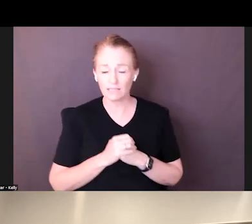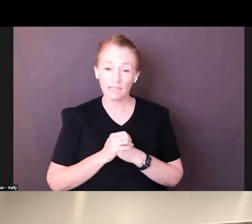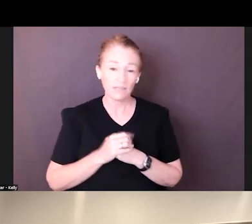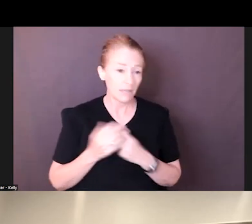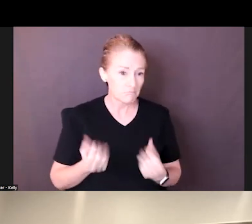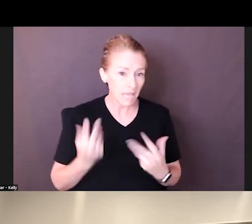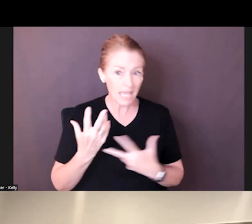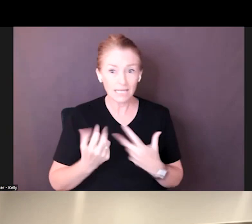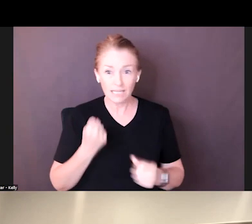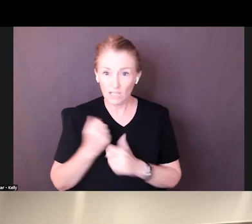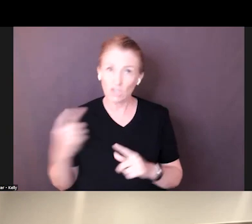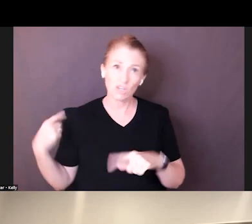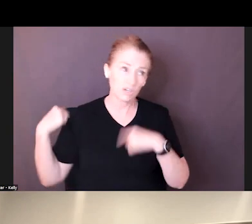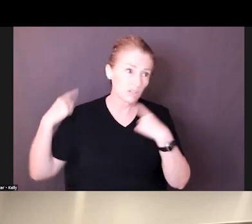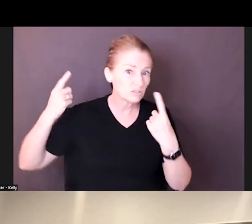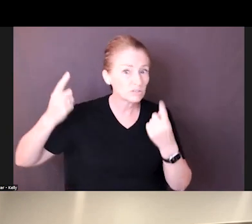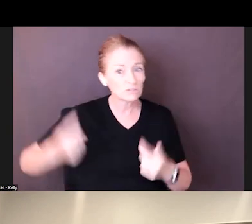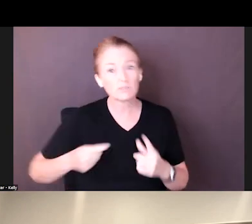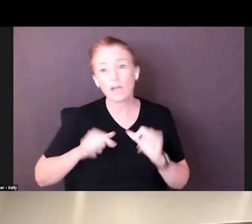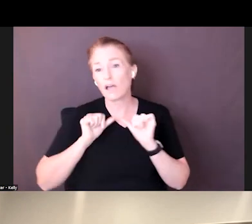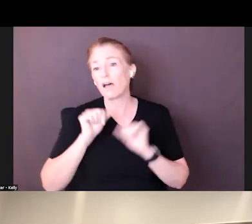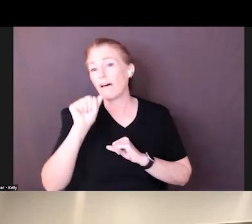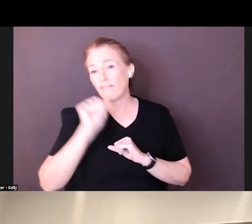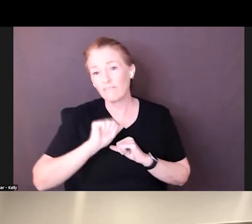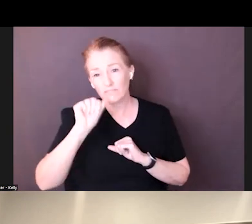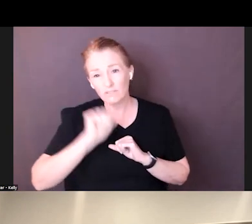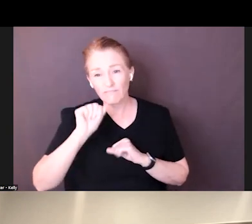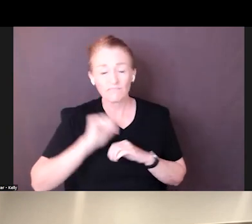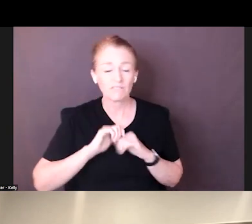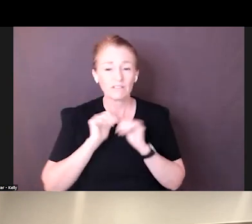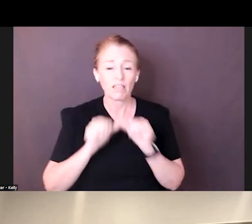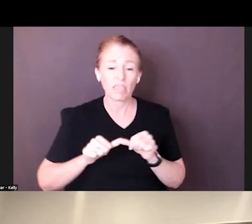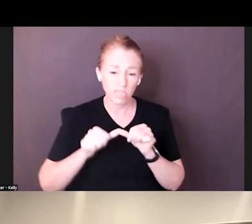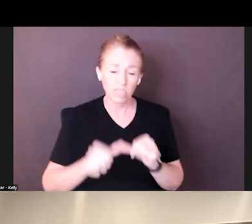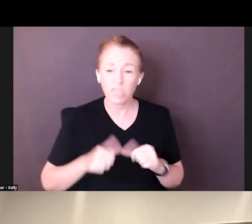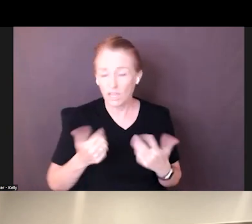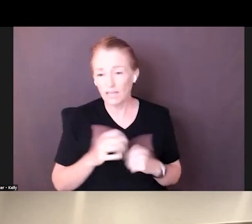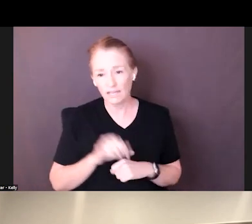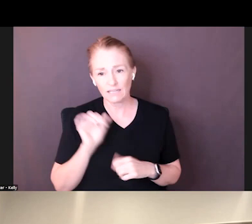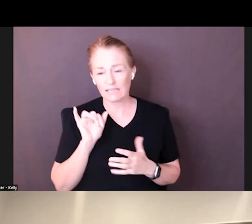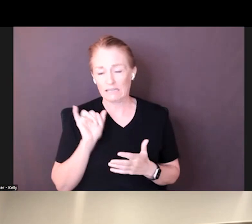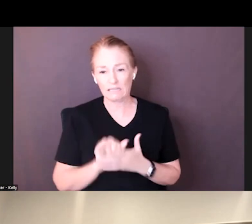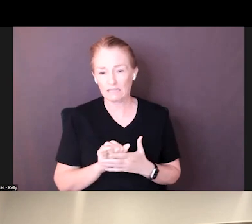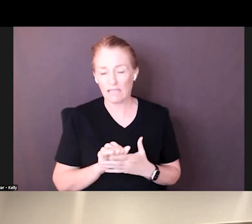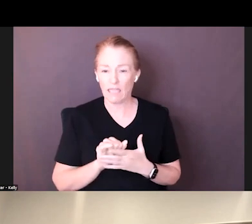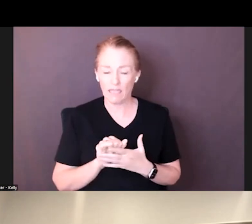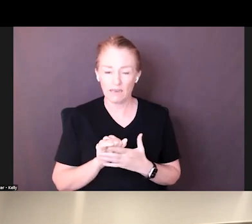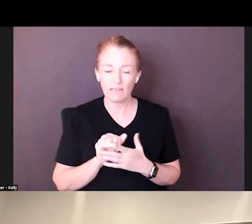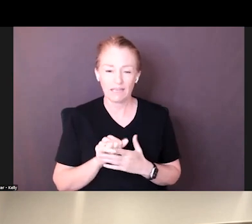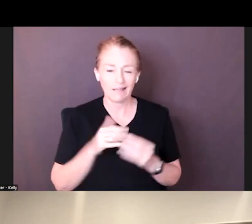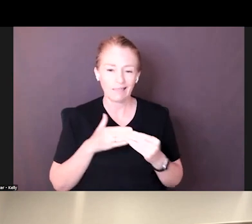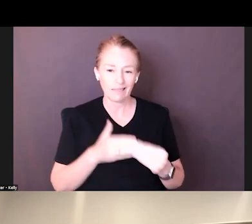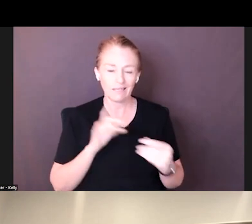end, can drive a desire for suffering to stop by any means. And then we add on the results of our